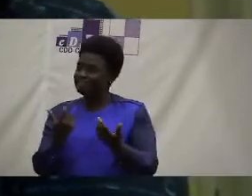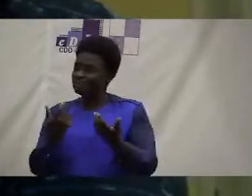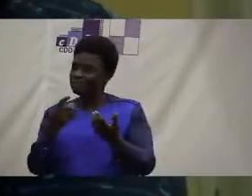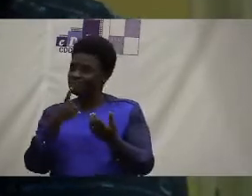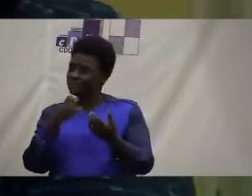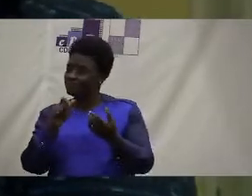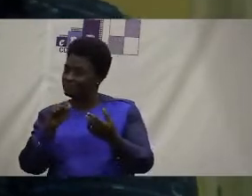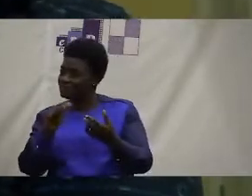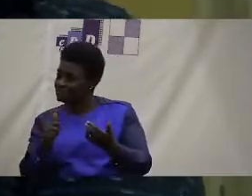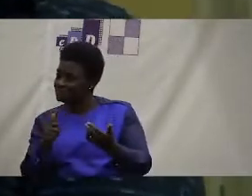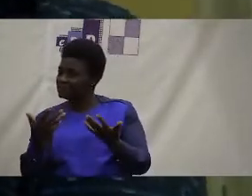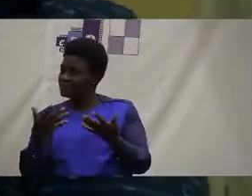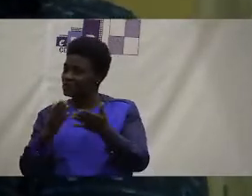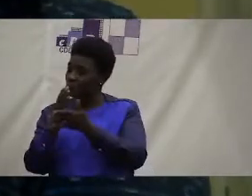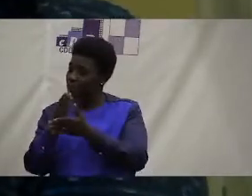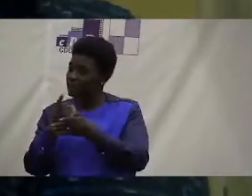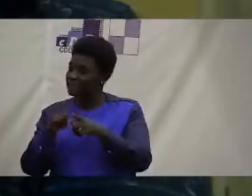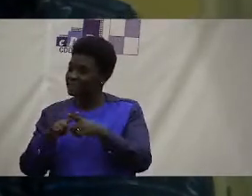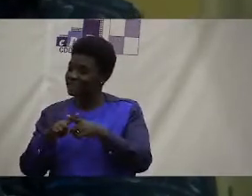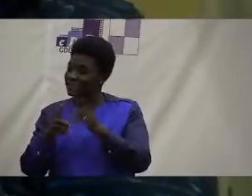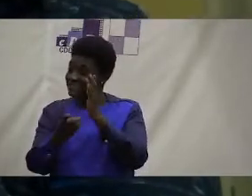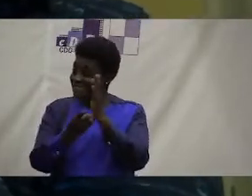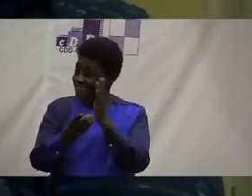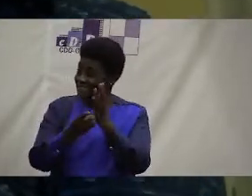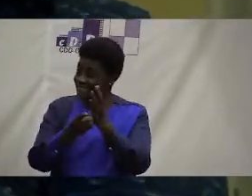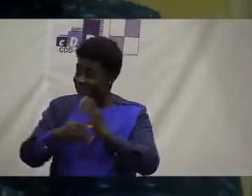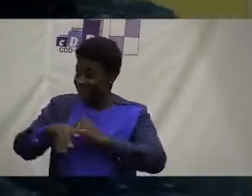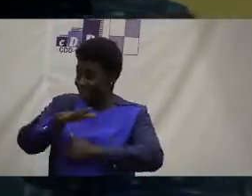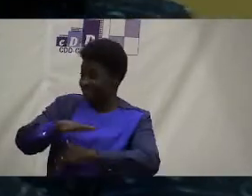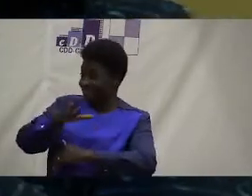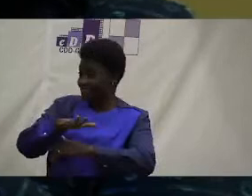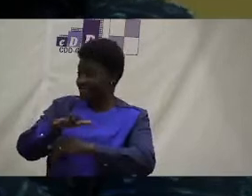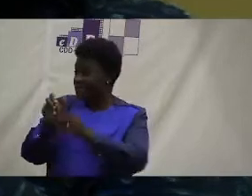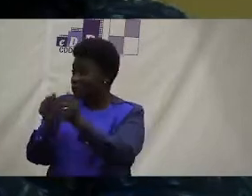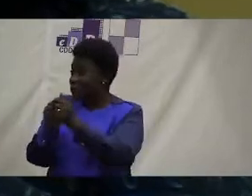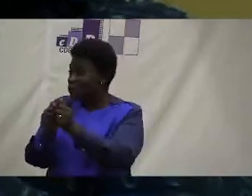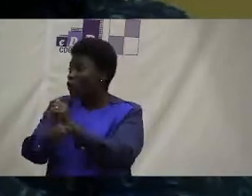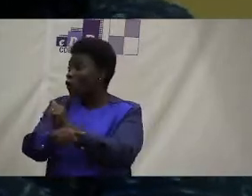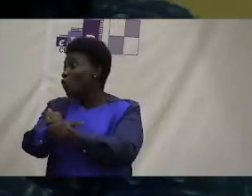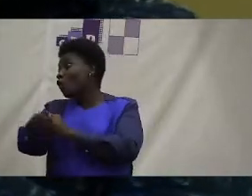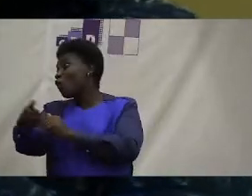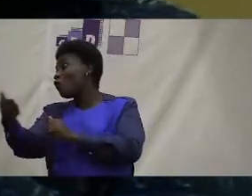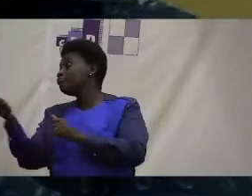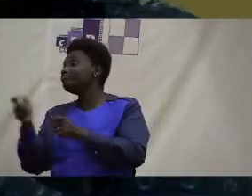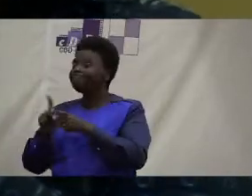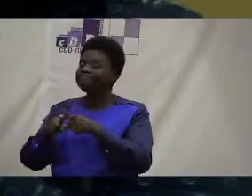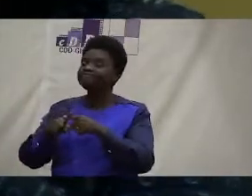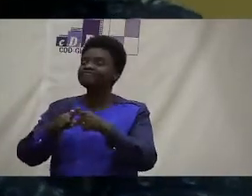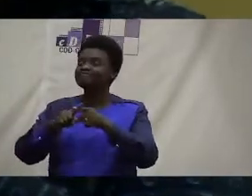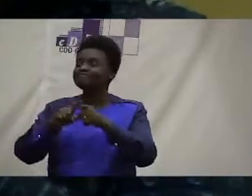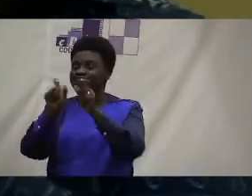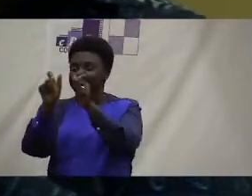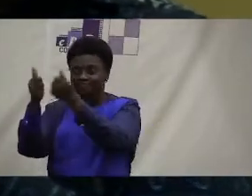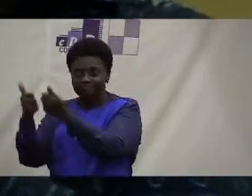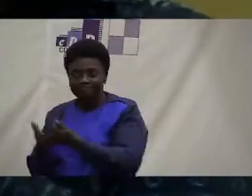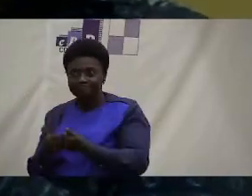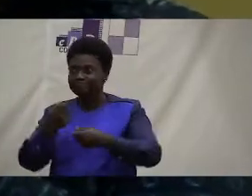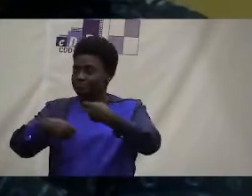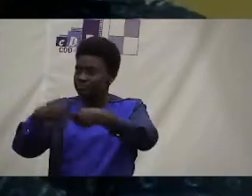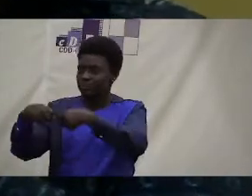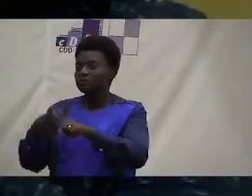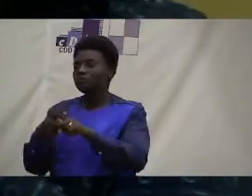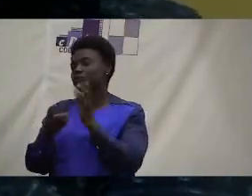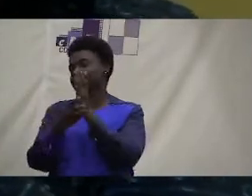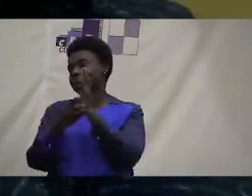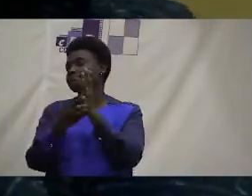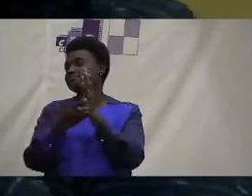through in the digital space with all the challenges that you've thrown up from the digital